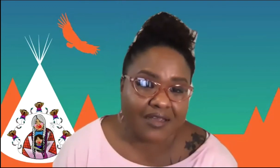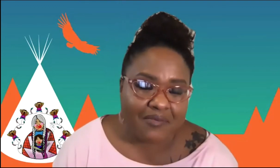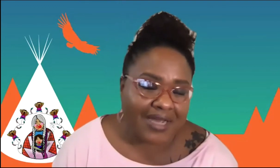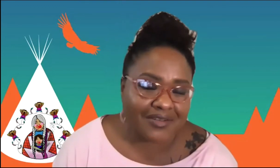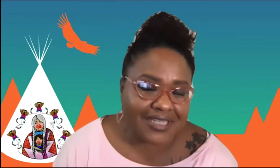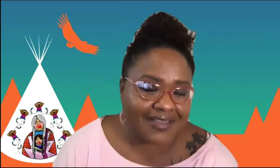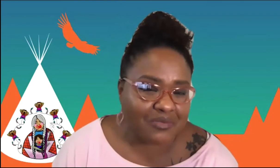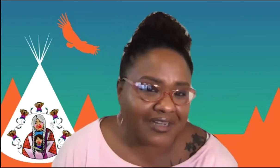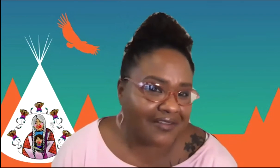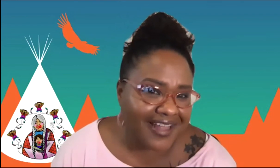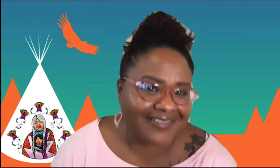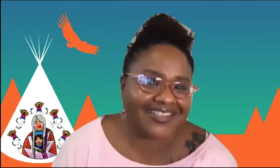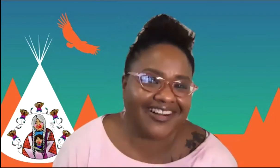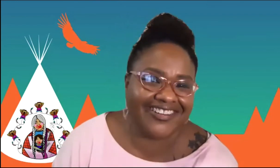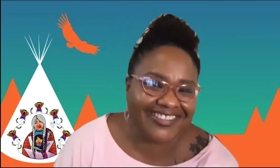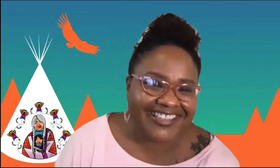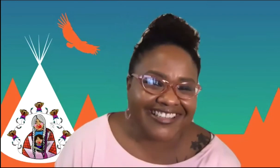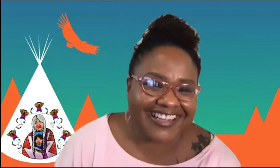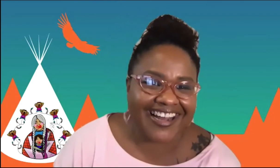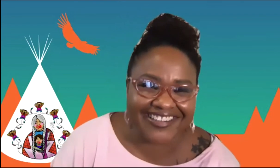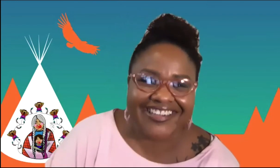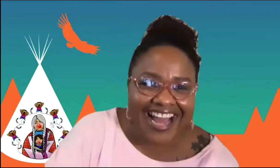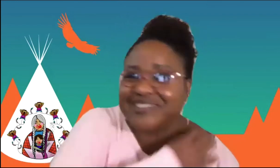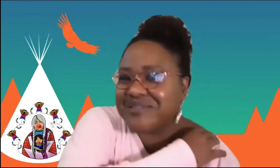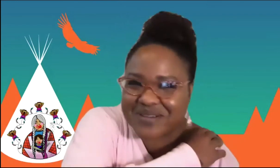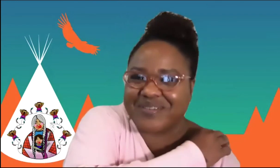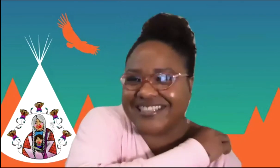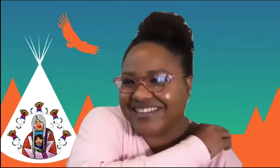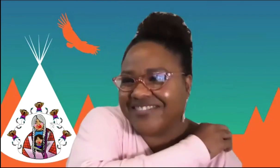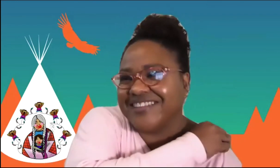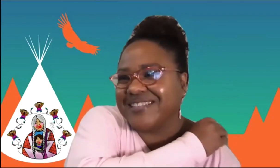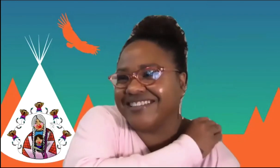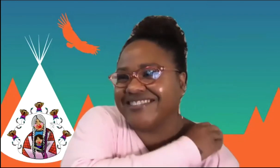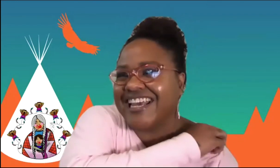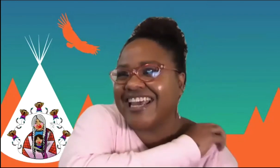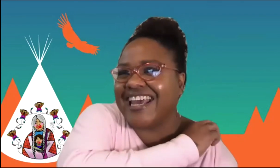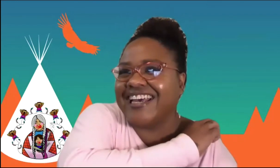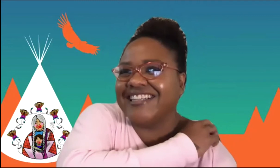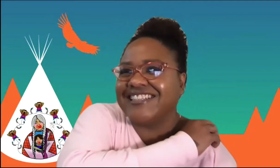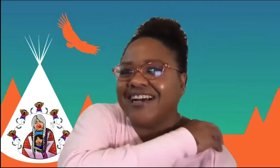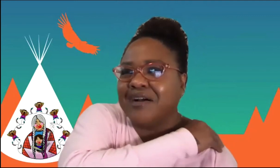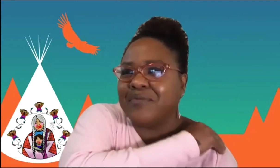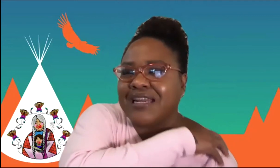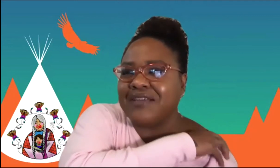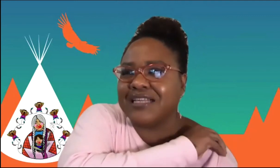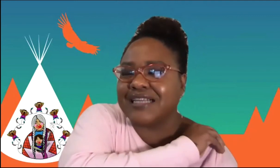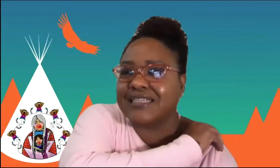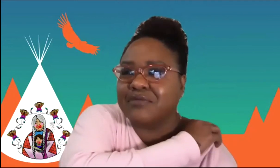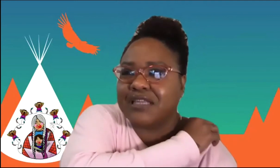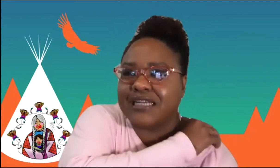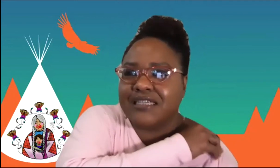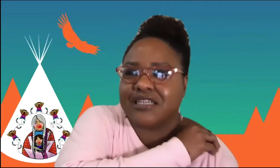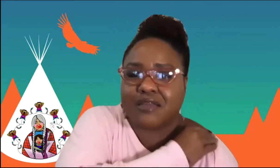mean, that my sociology brain loves that. So like, how do people identify themselves? And even this